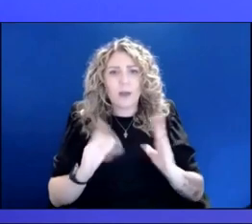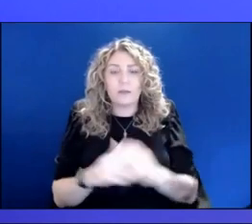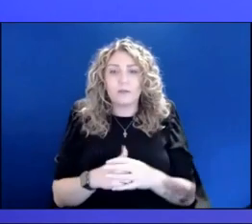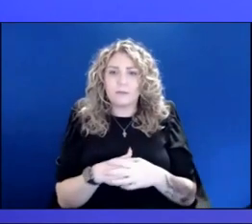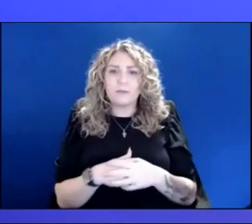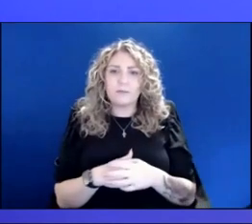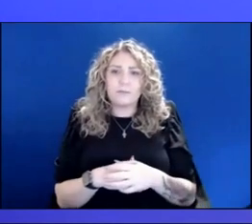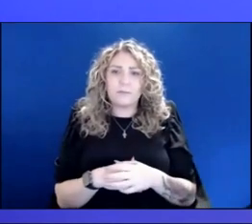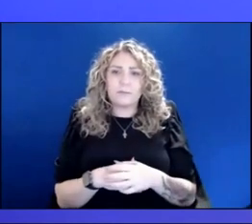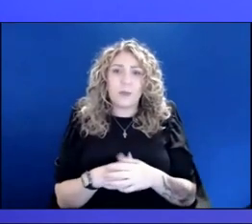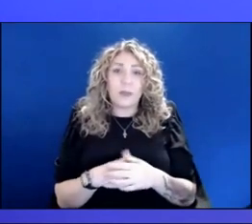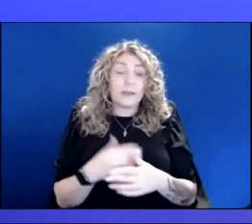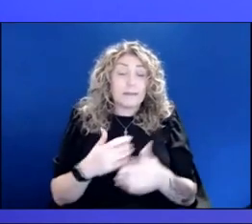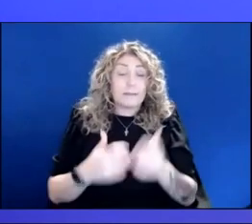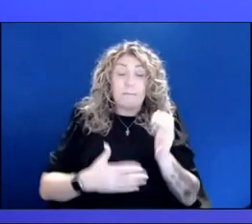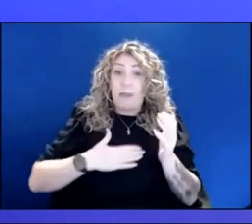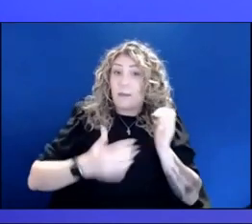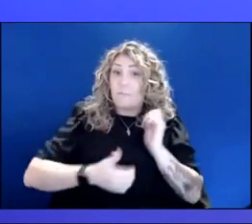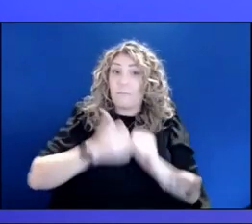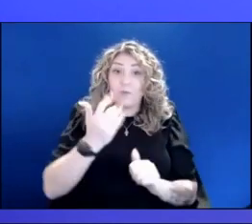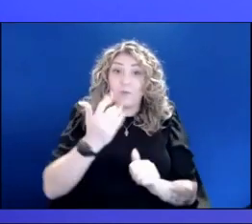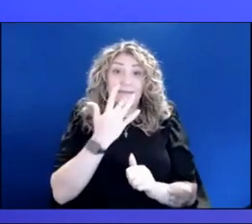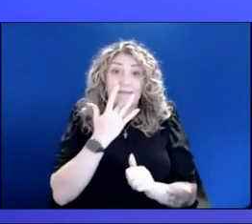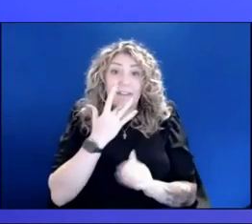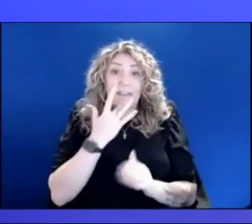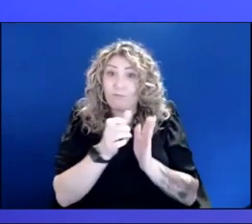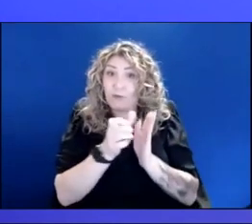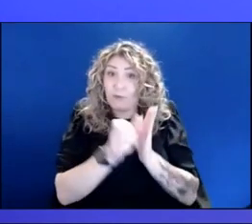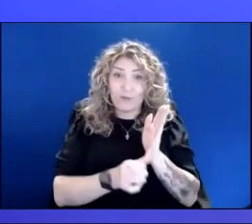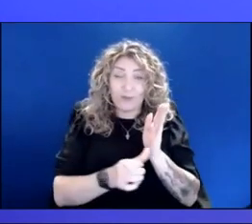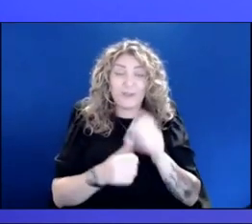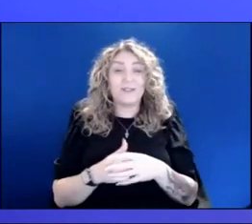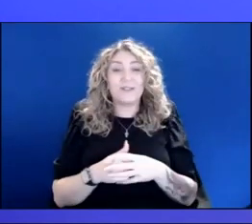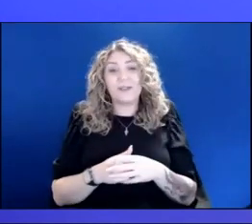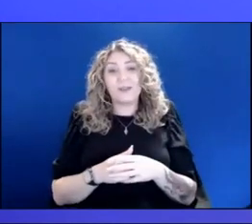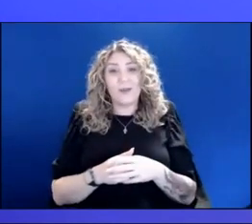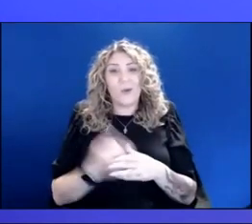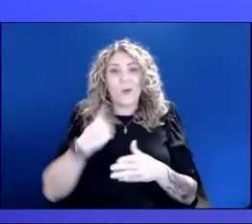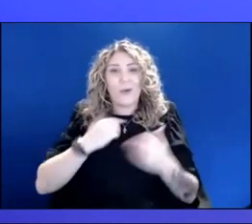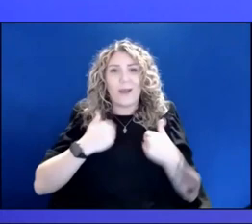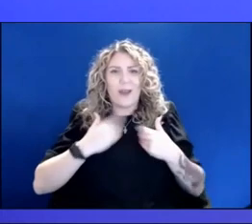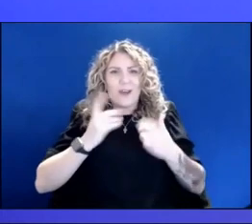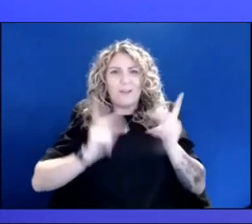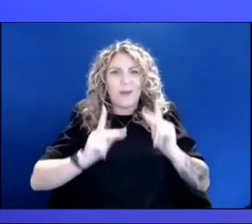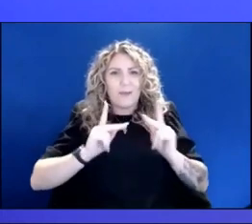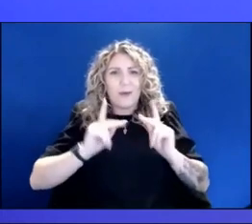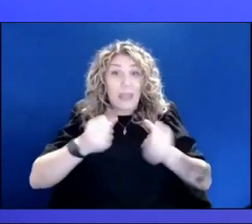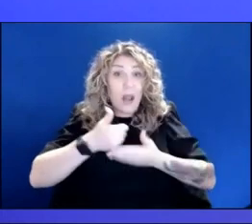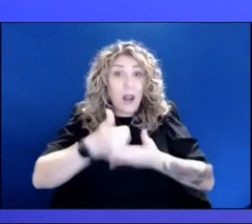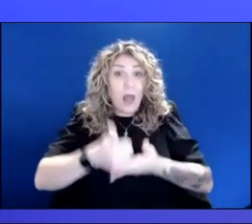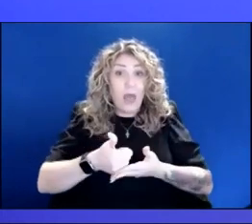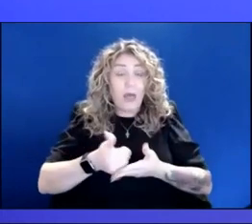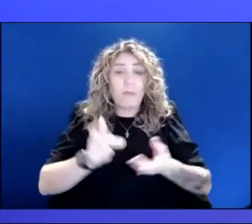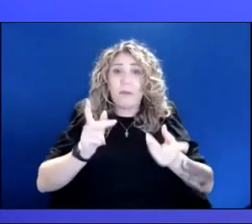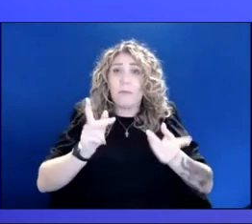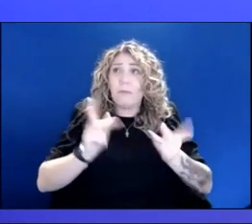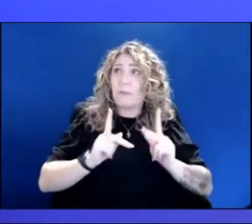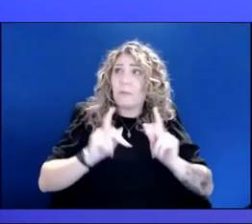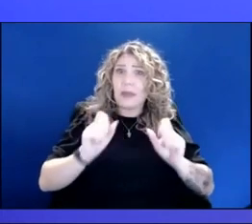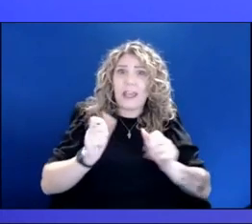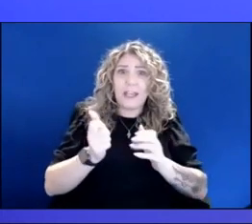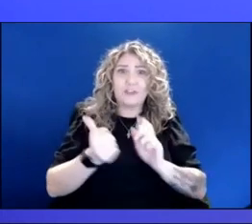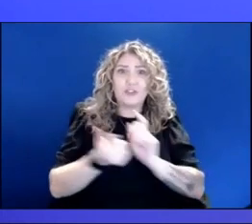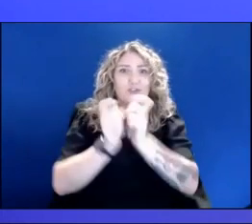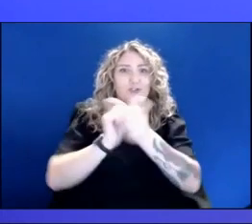my most favorite procedures. We have people who we can help, and then we have people who we can change their life, and